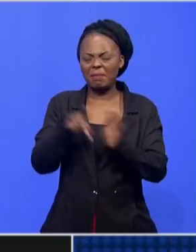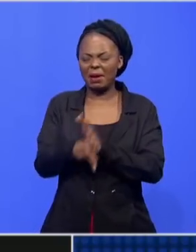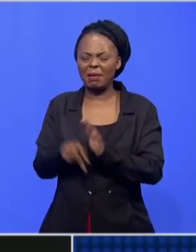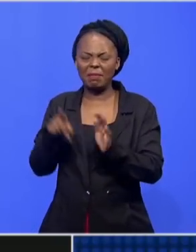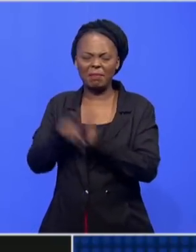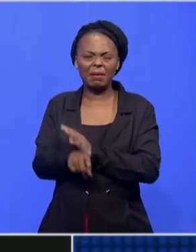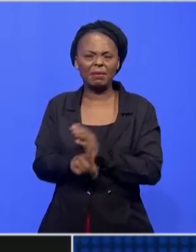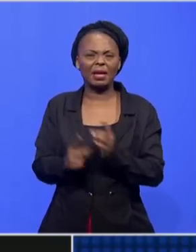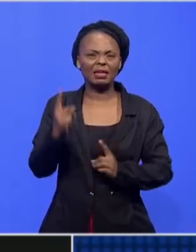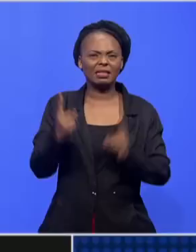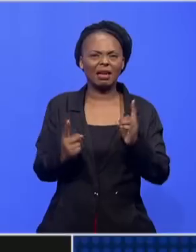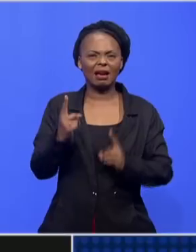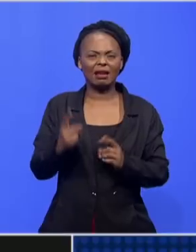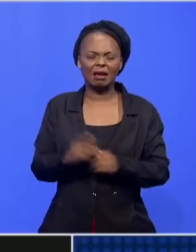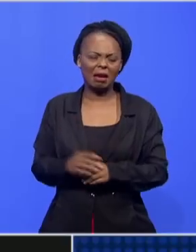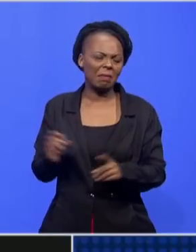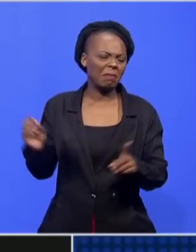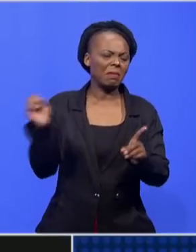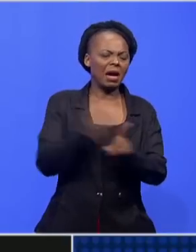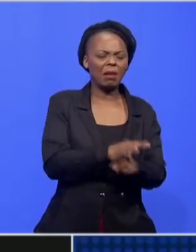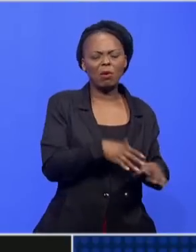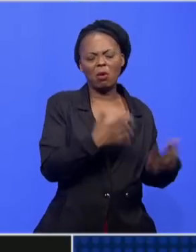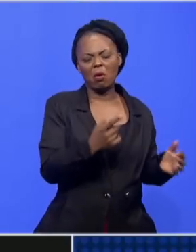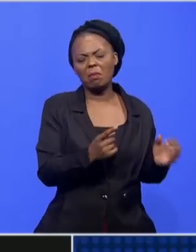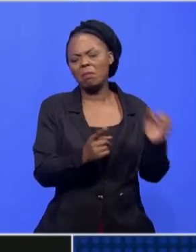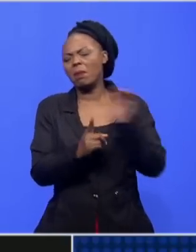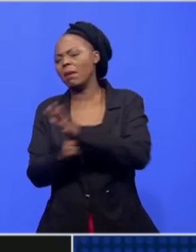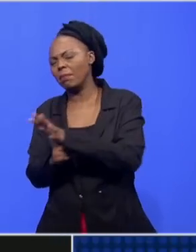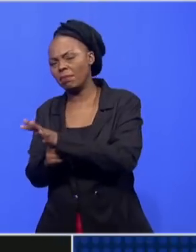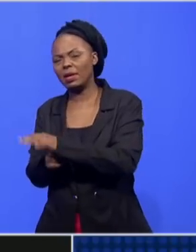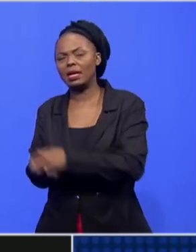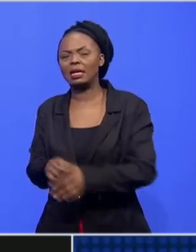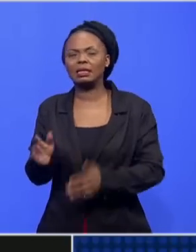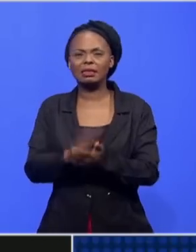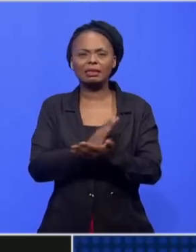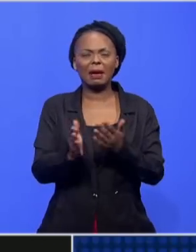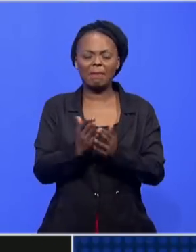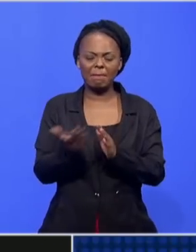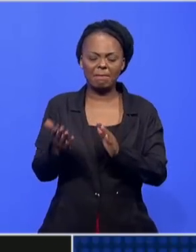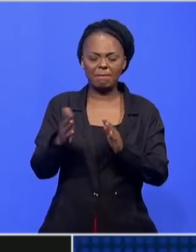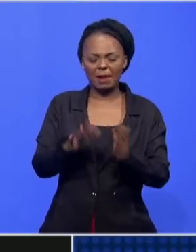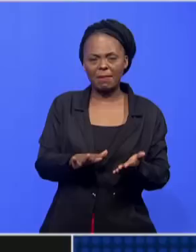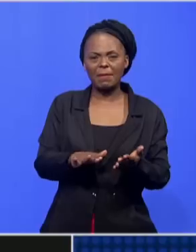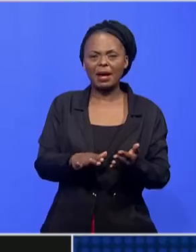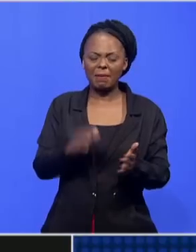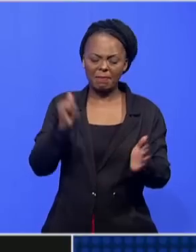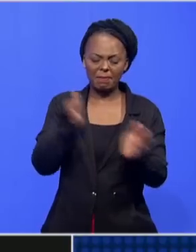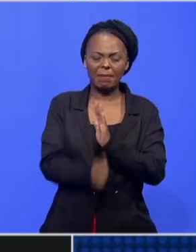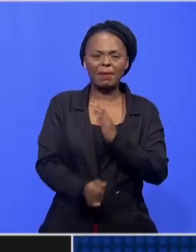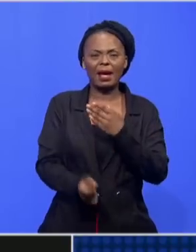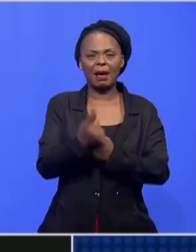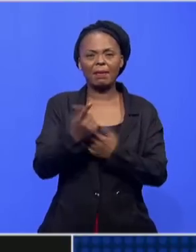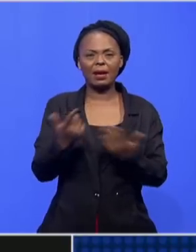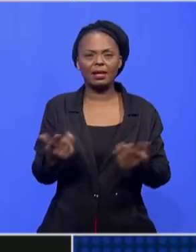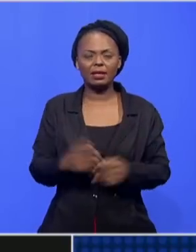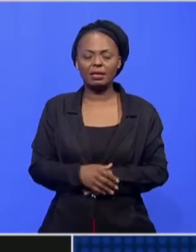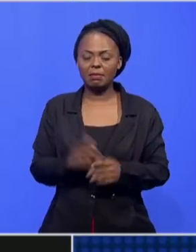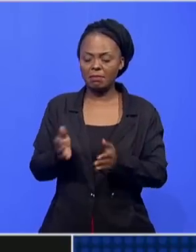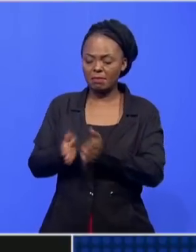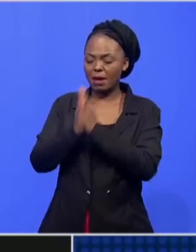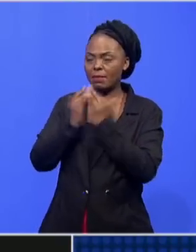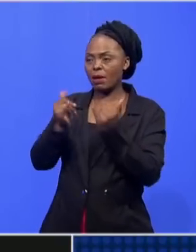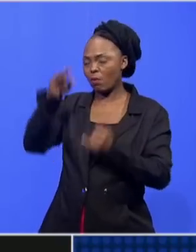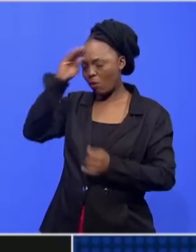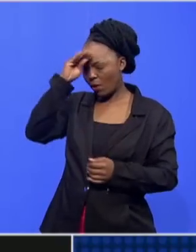families rather get attacked and family members get killed, which is a problem. And we call upon the South African Police Service to